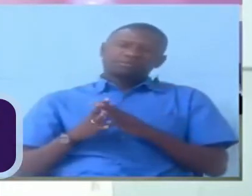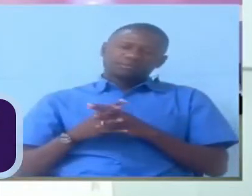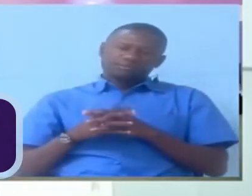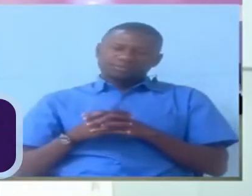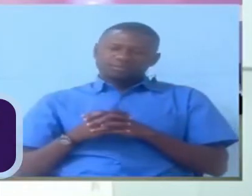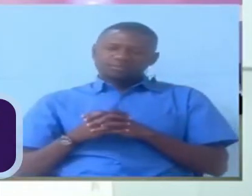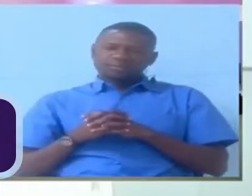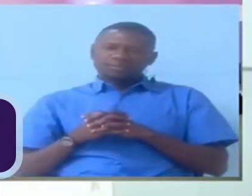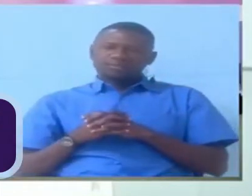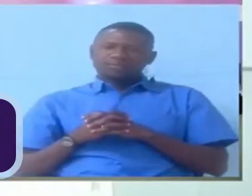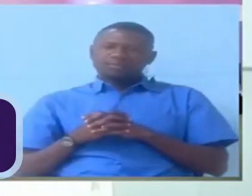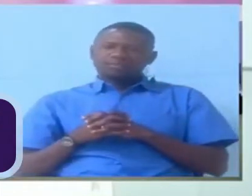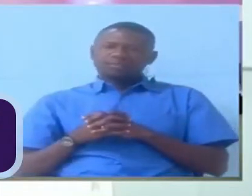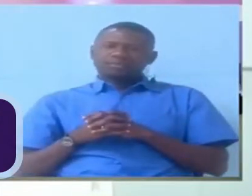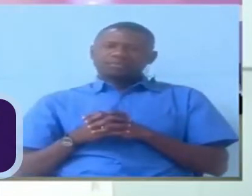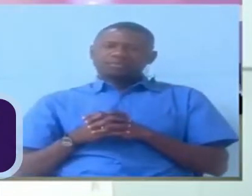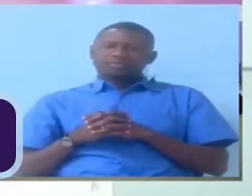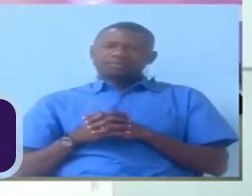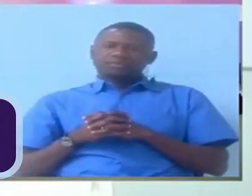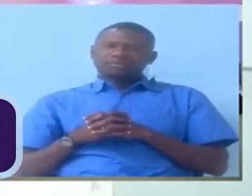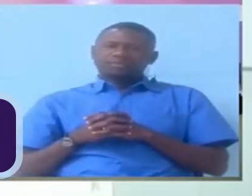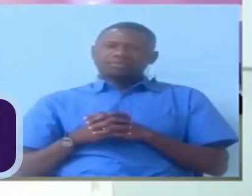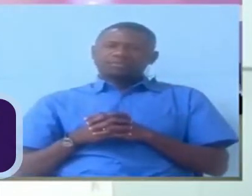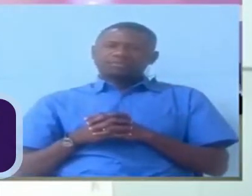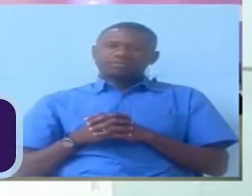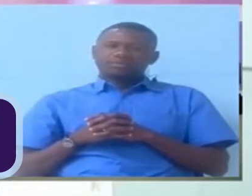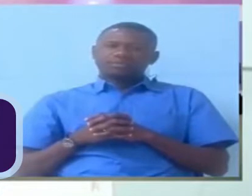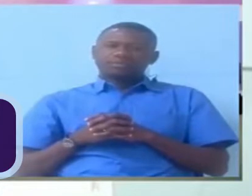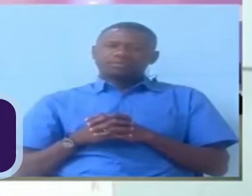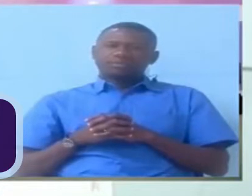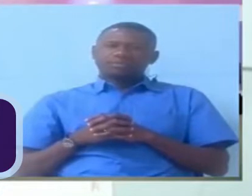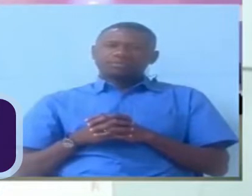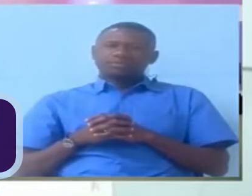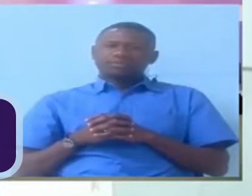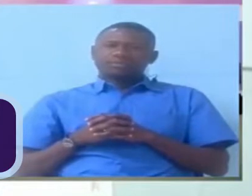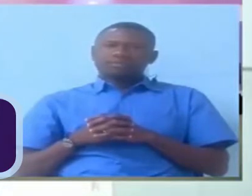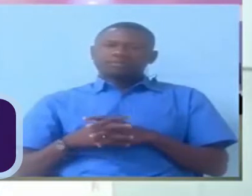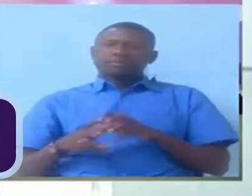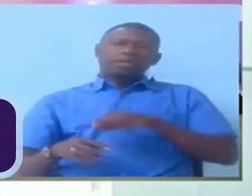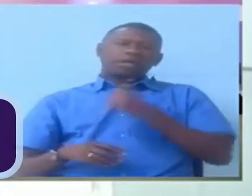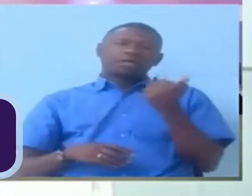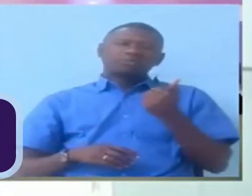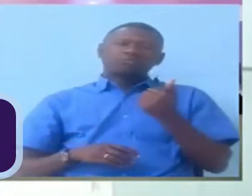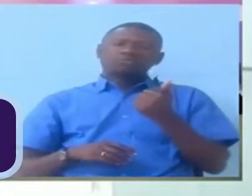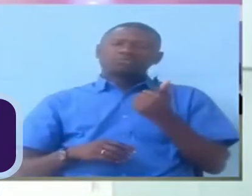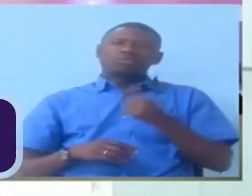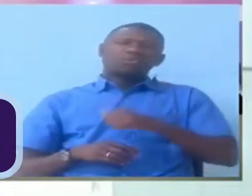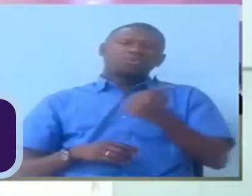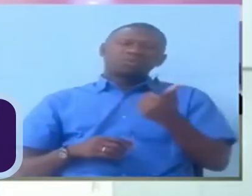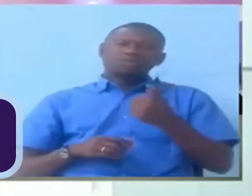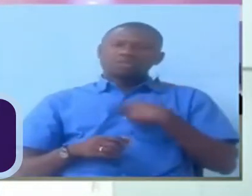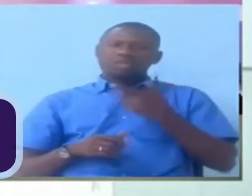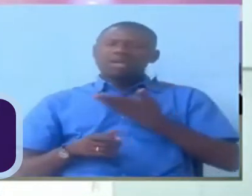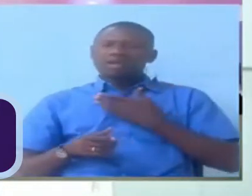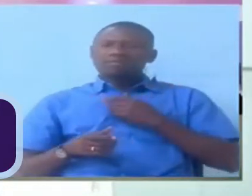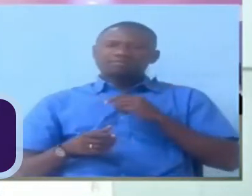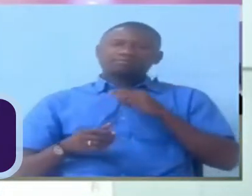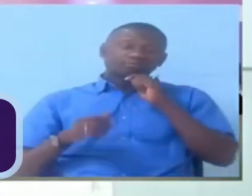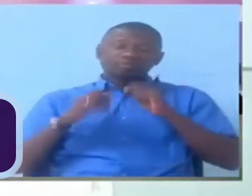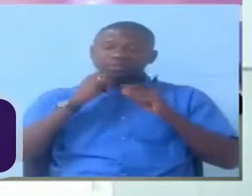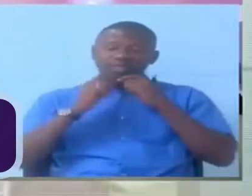sotola pour ye makama ta. According to the Gambia Armed Forces standard, you must have at least O level. Gambia